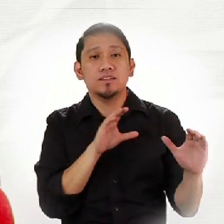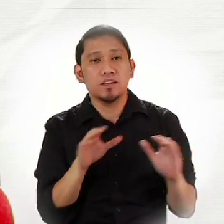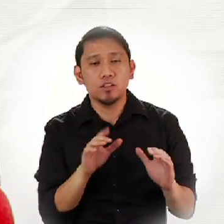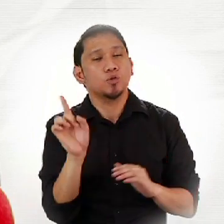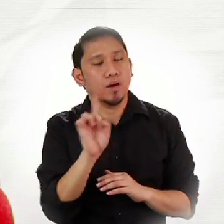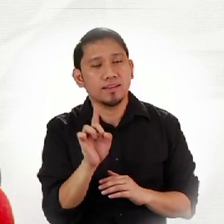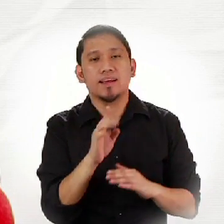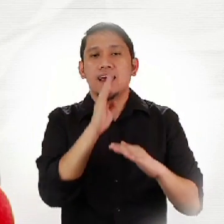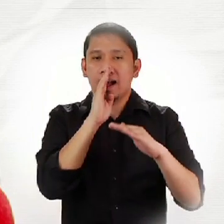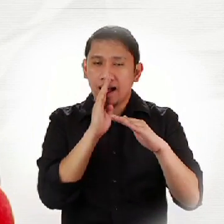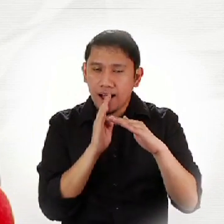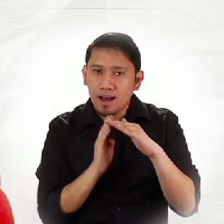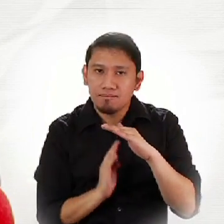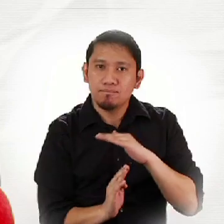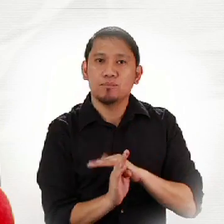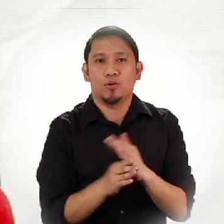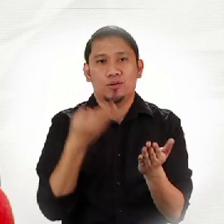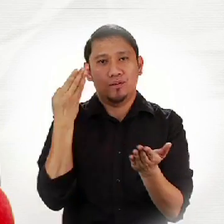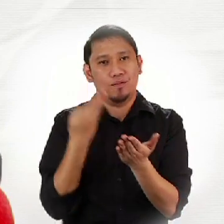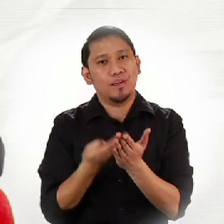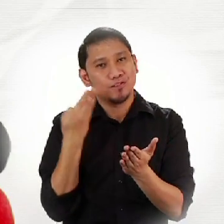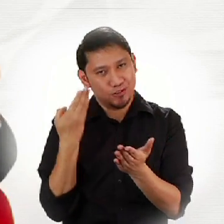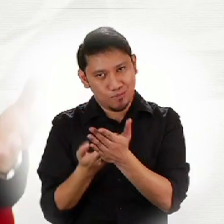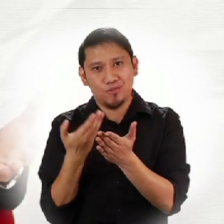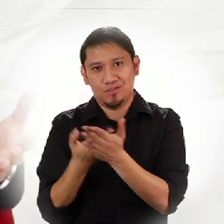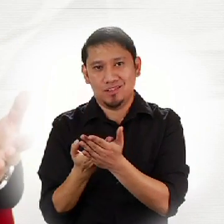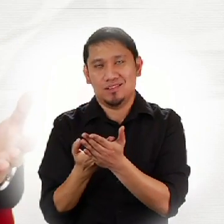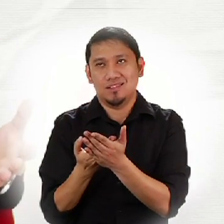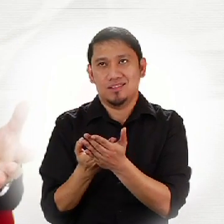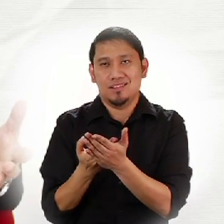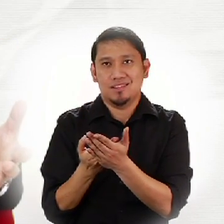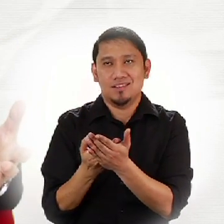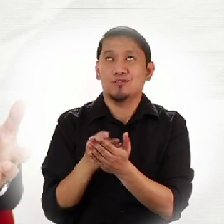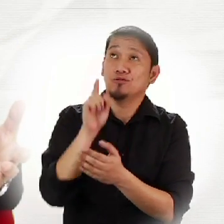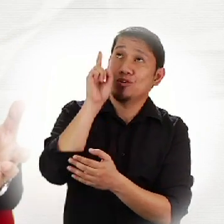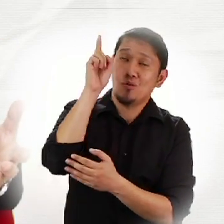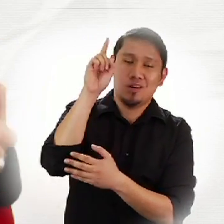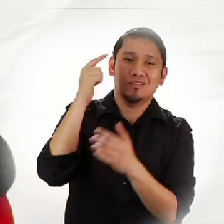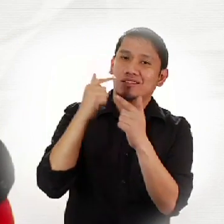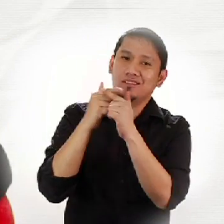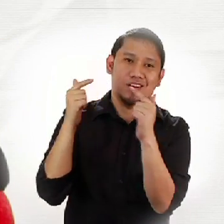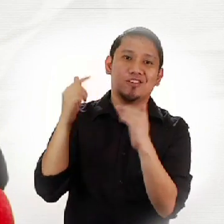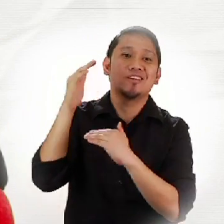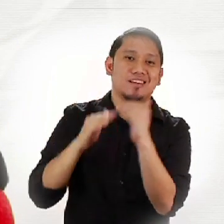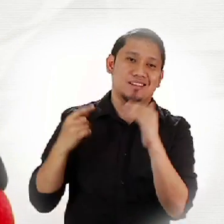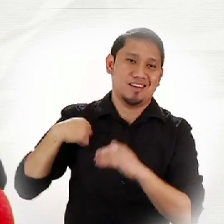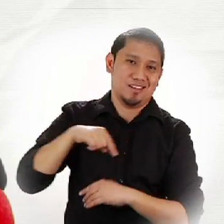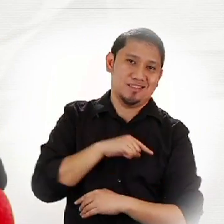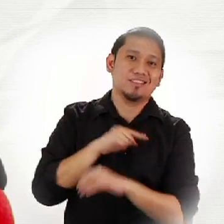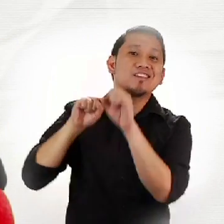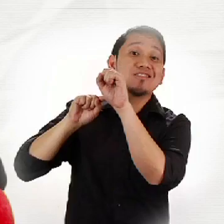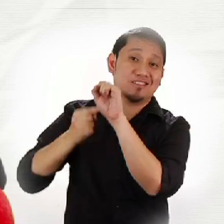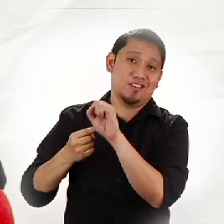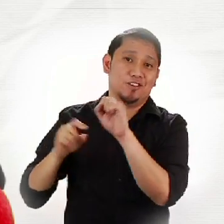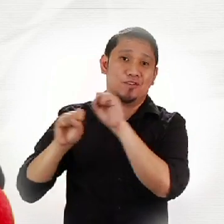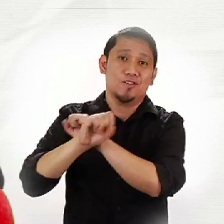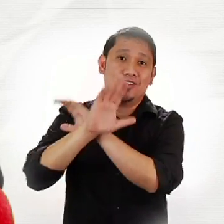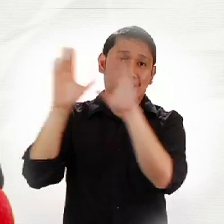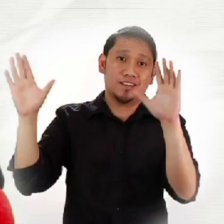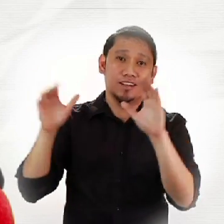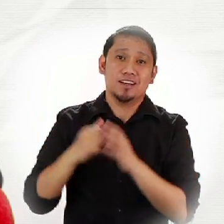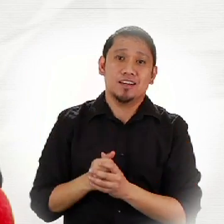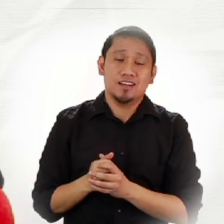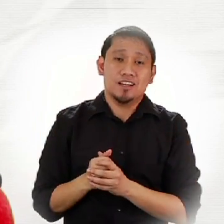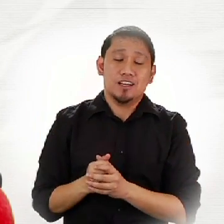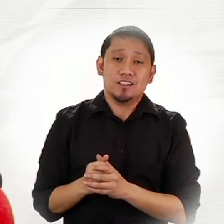humble testimonies to the one greater than we are, the source of all light, the source of